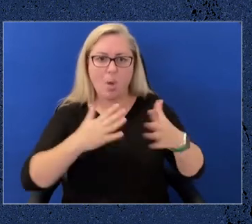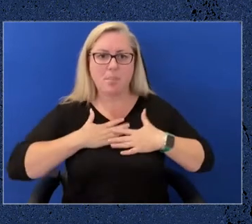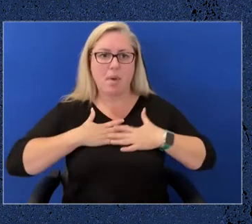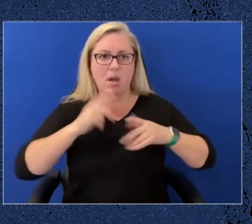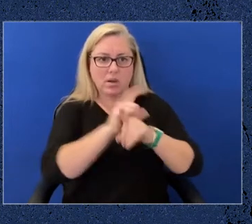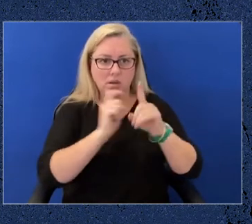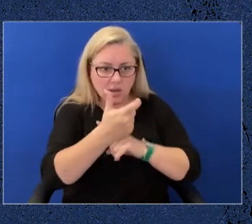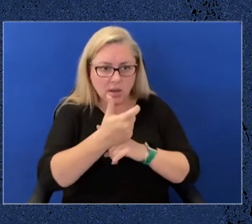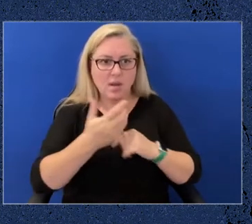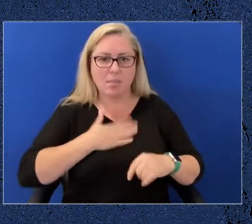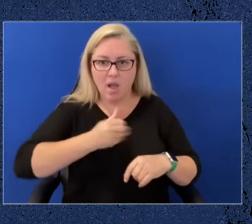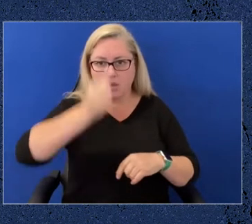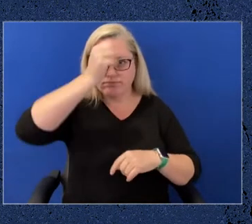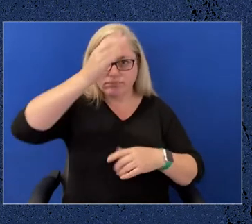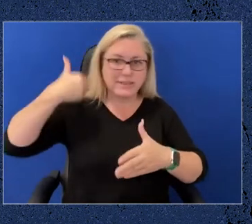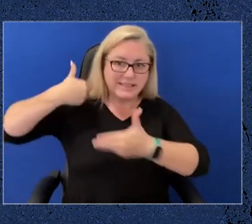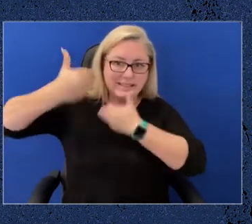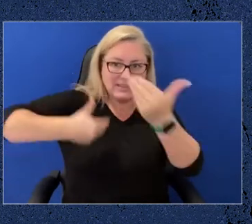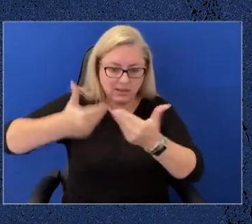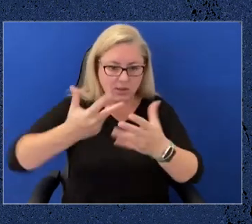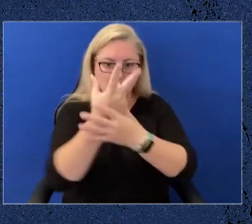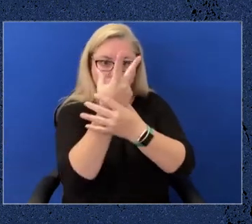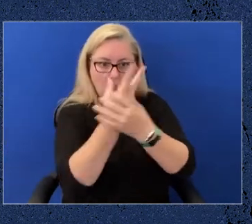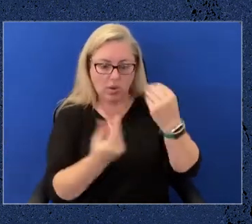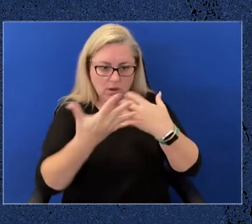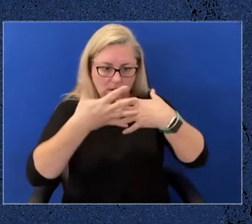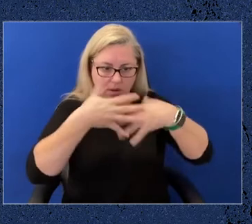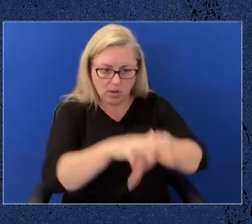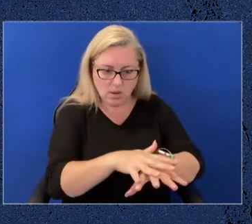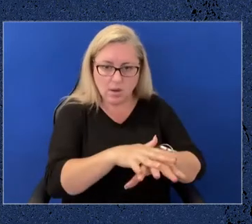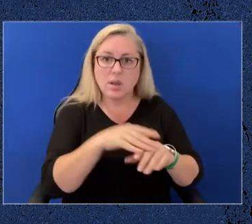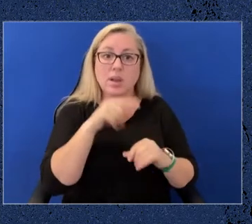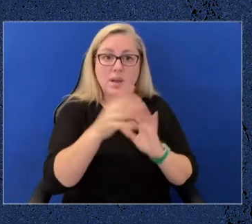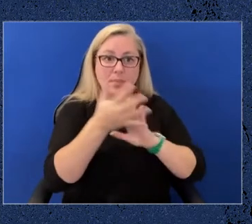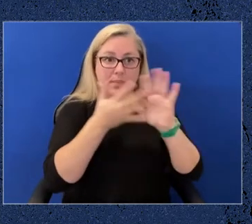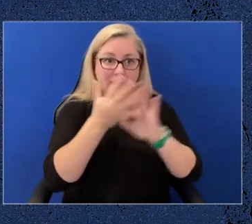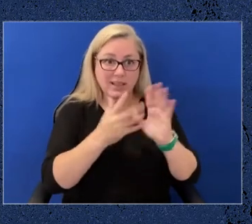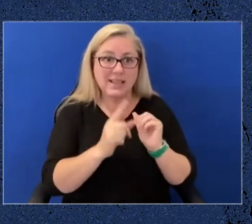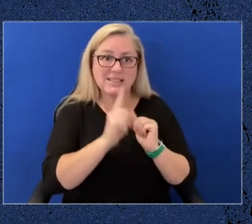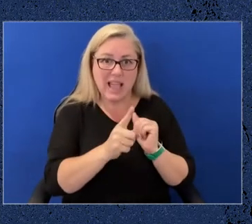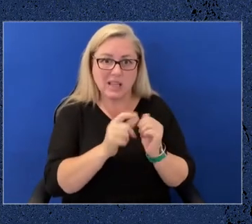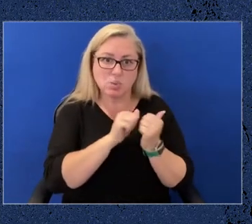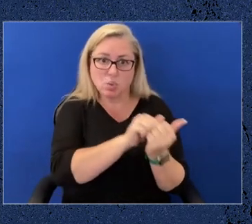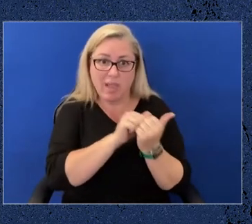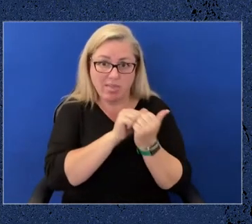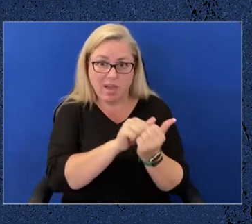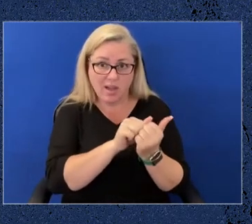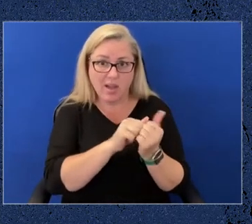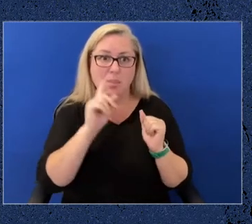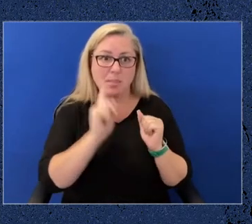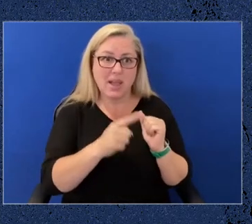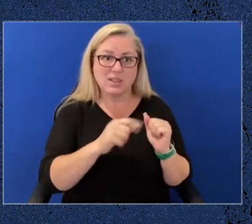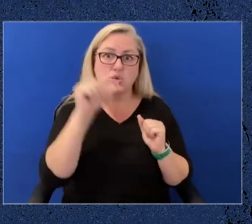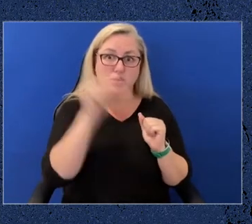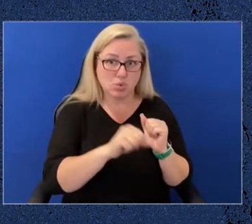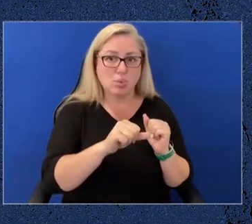intellectual heritage. So just trying to get them to work together. I say together, but honestly, I think it should be probably Indigenous science-led, given